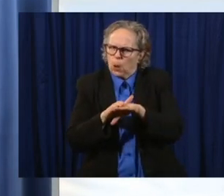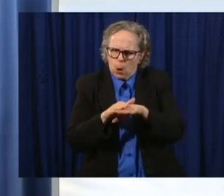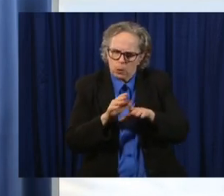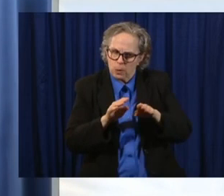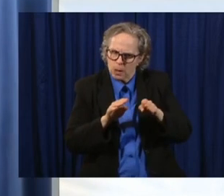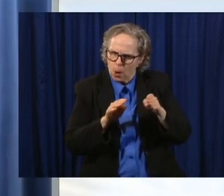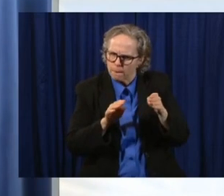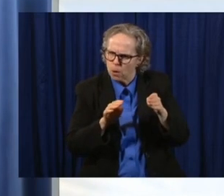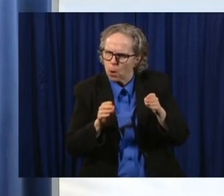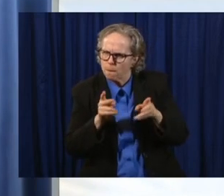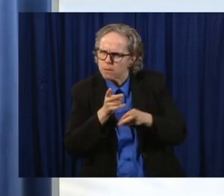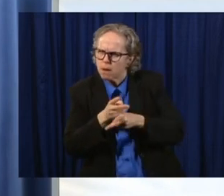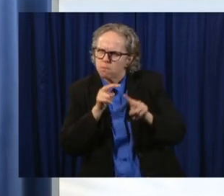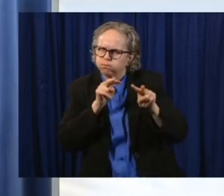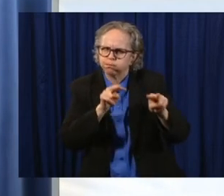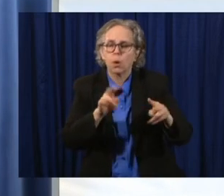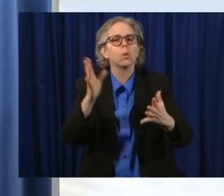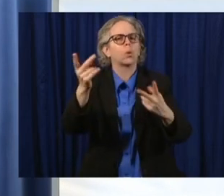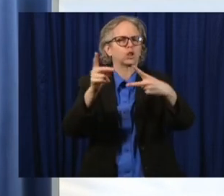and tracing.